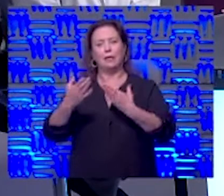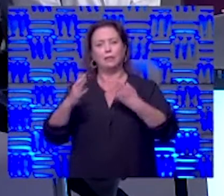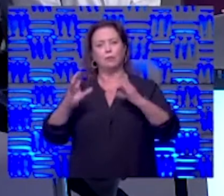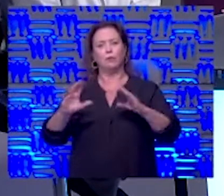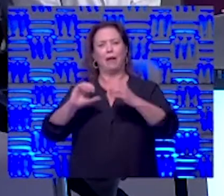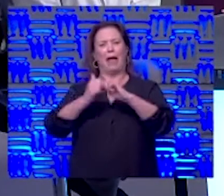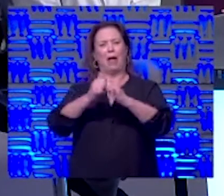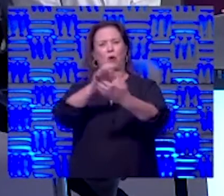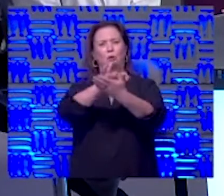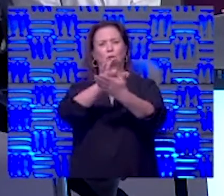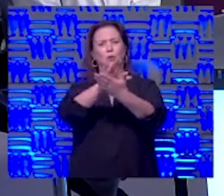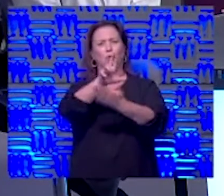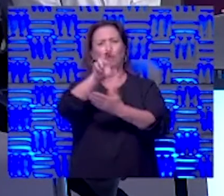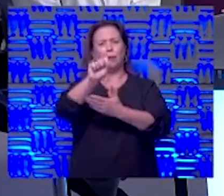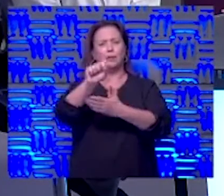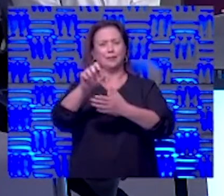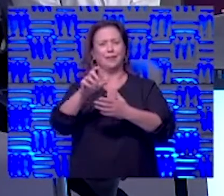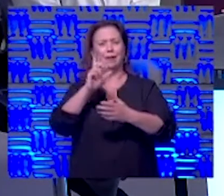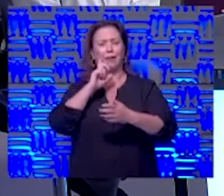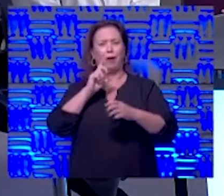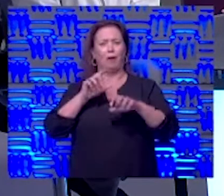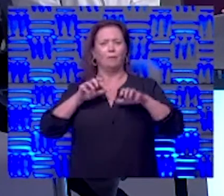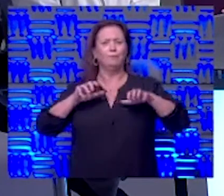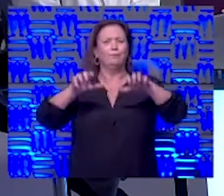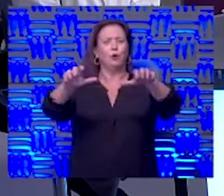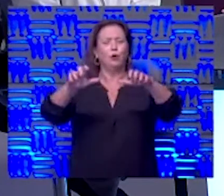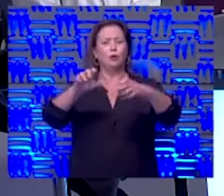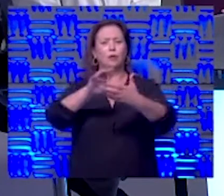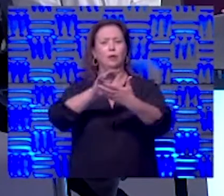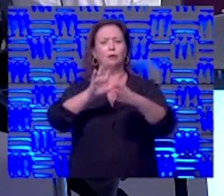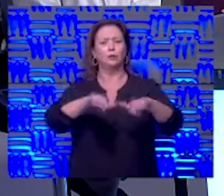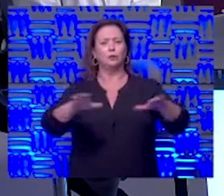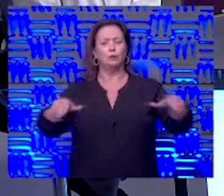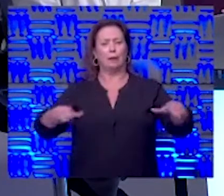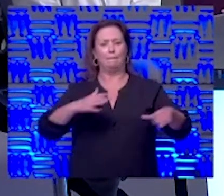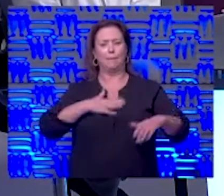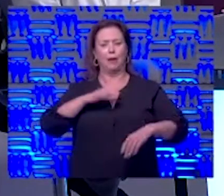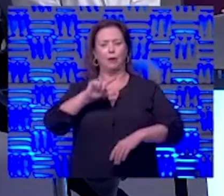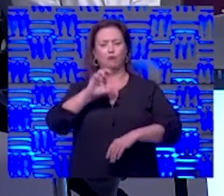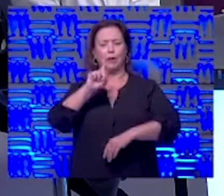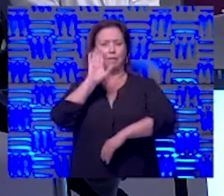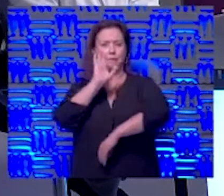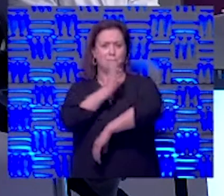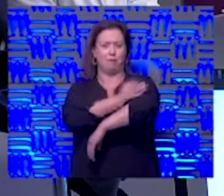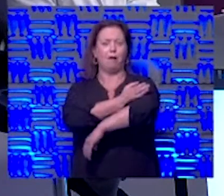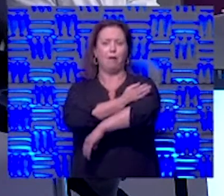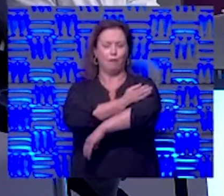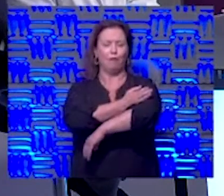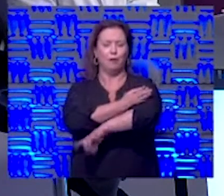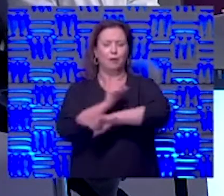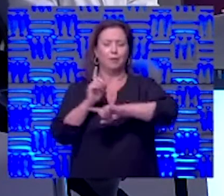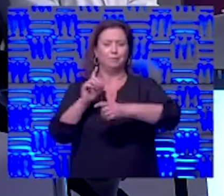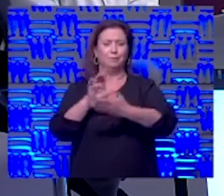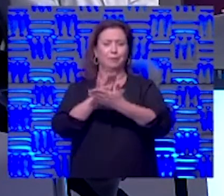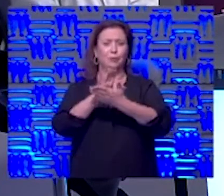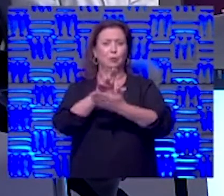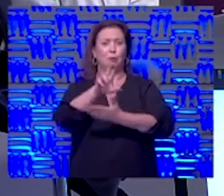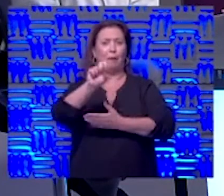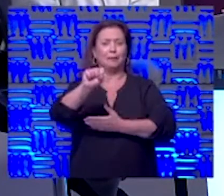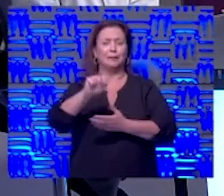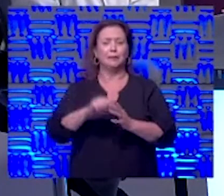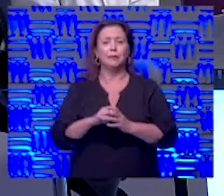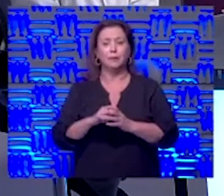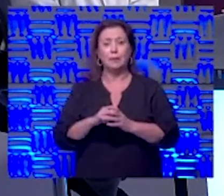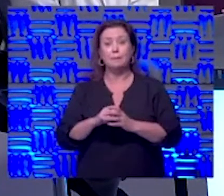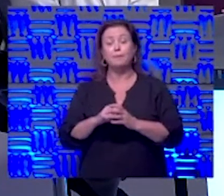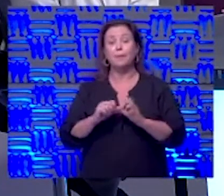deal with school buses full of children? My granddaughter takes the bus to school. Yeah. That's a great question. Great question. So I think as we